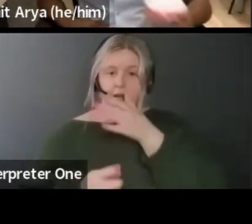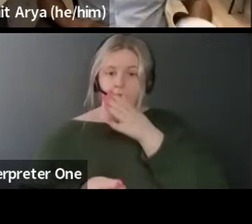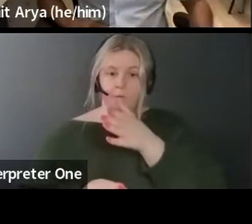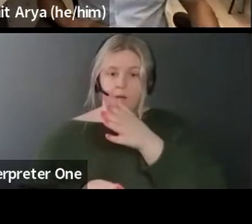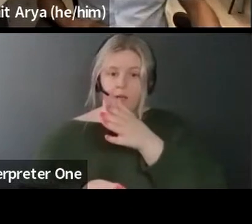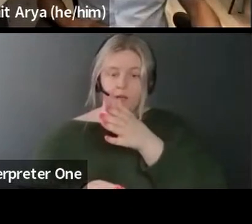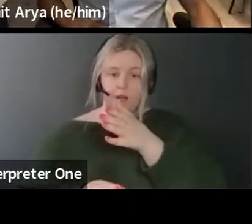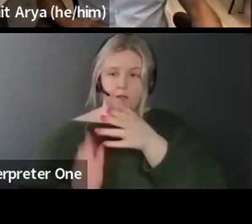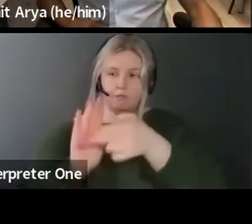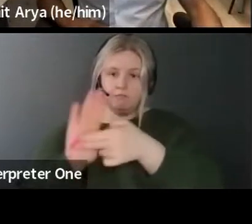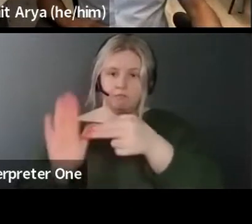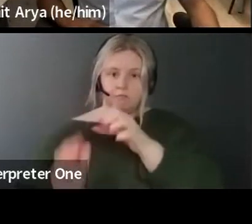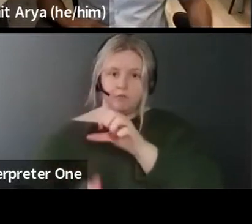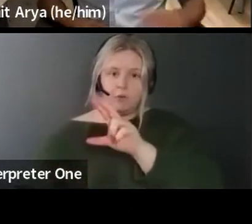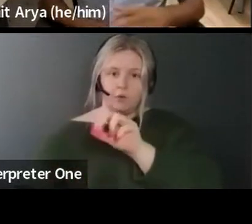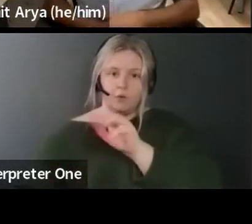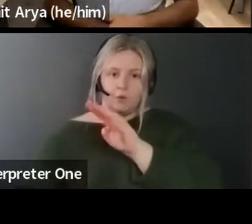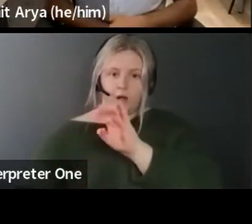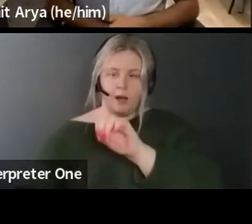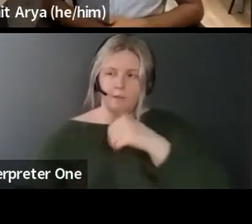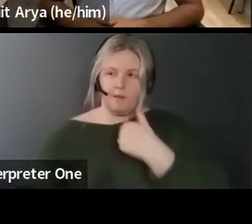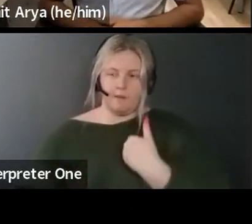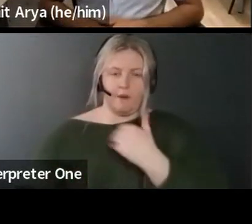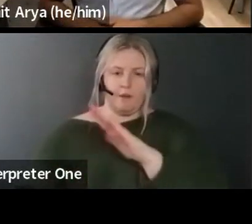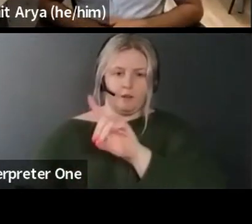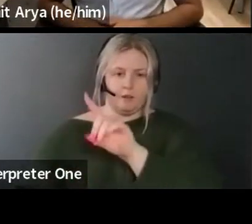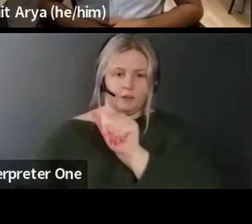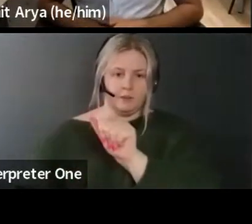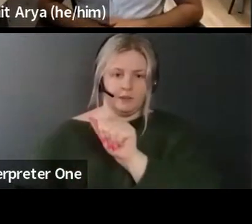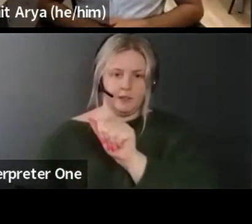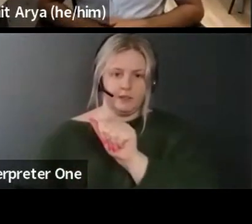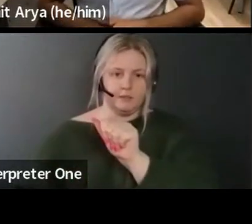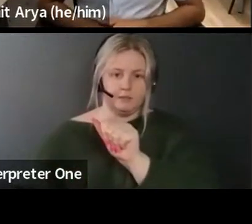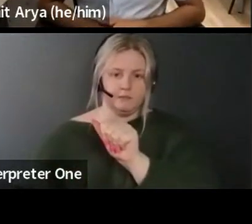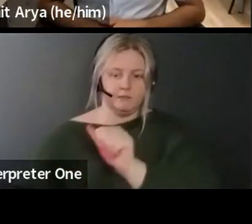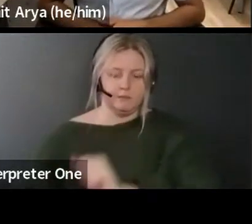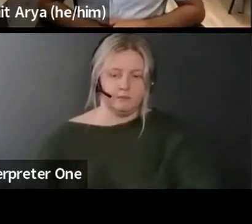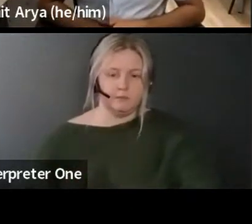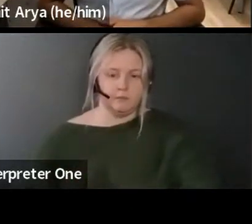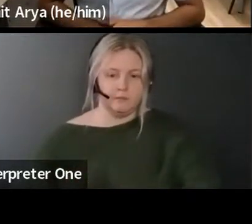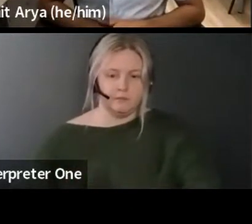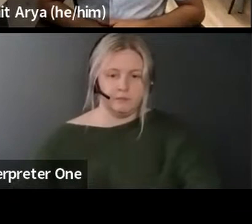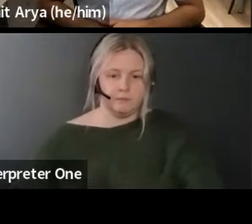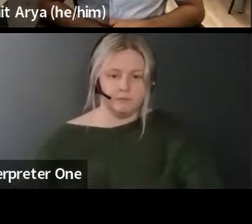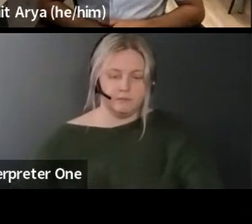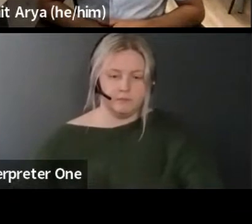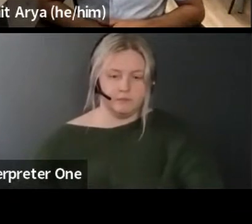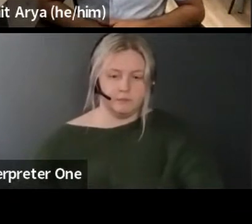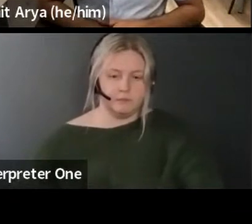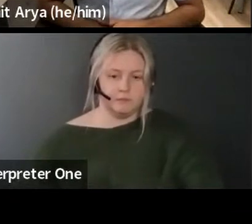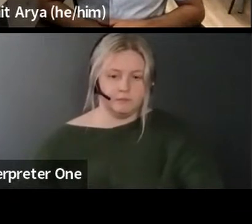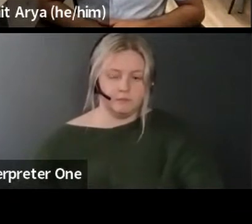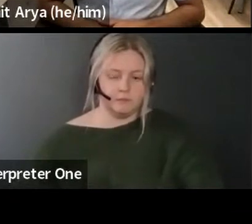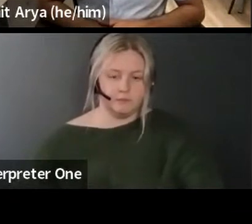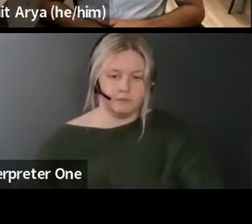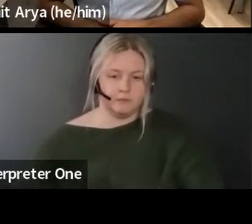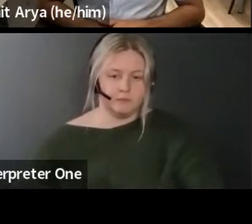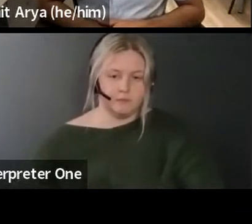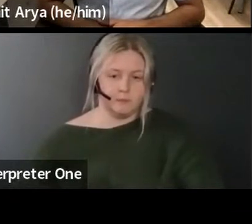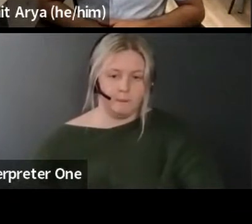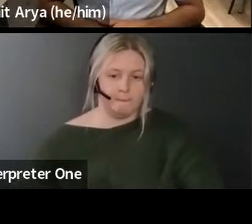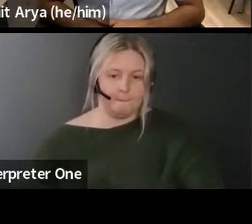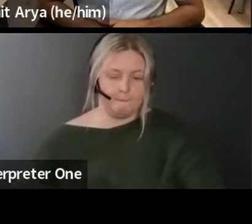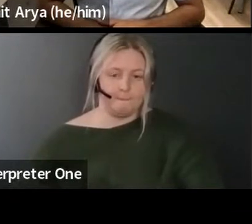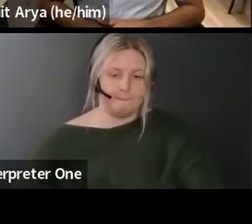example. Folks, when we are when there was like a deinstitutionalization of